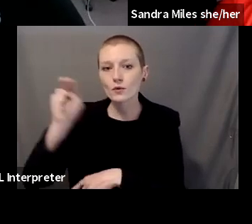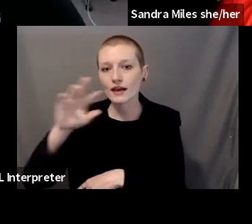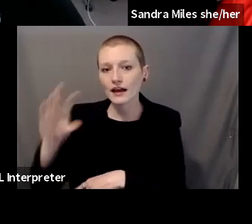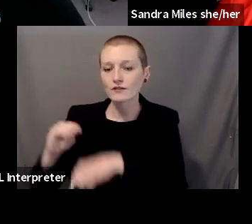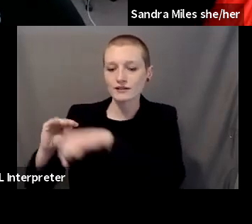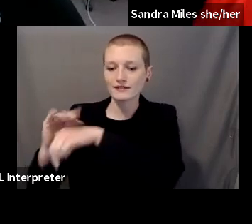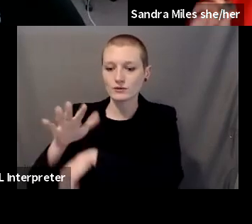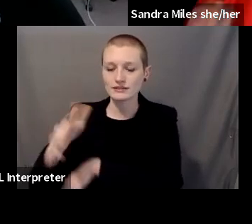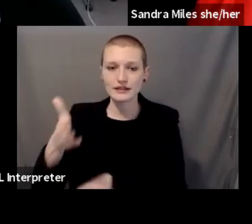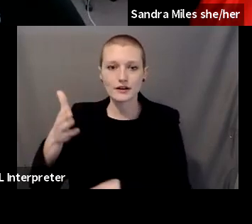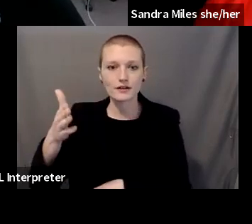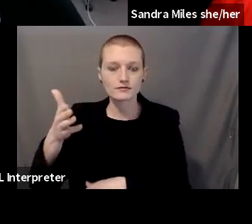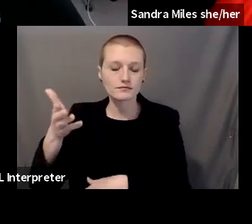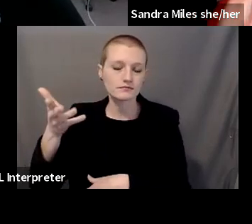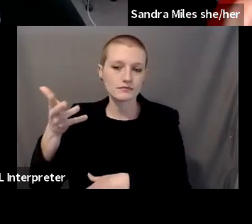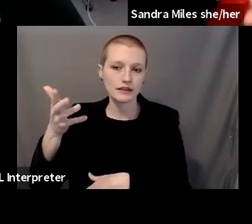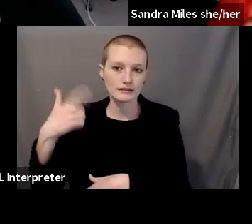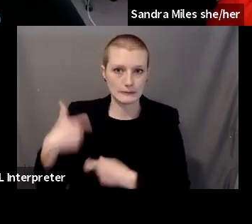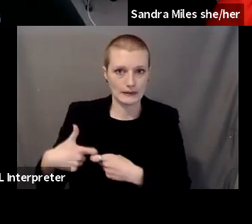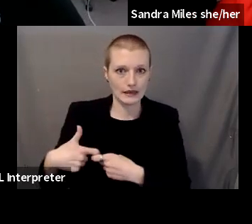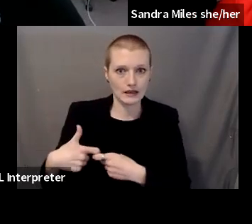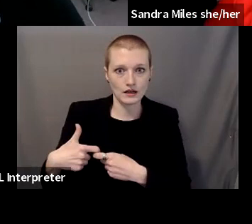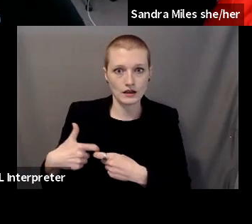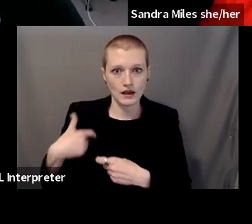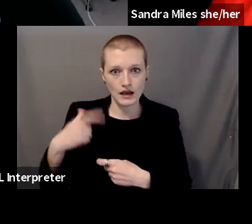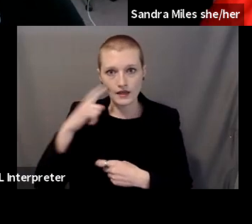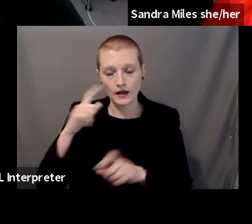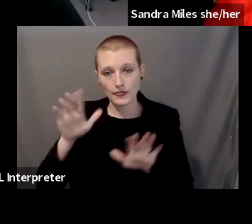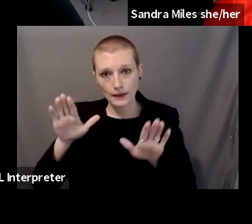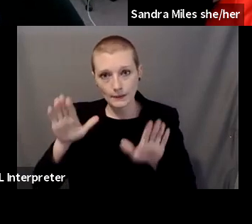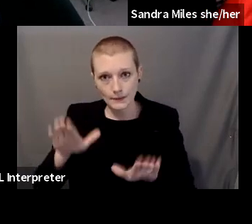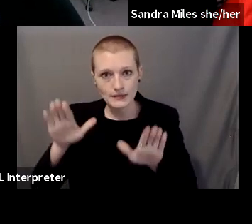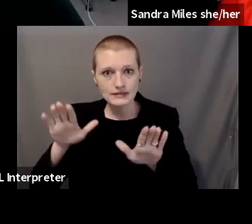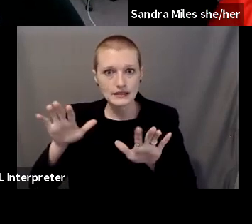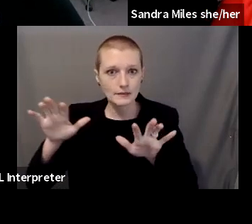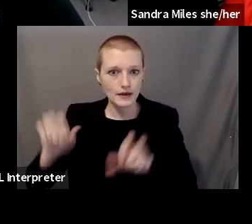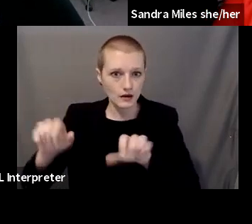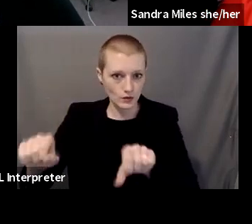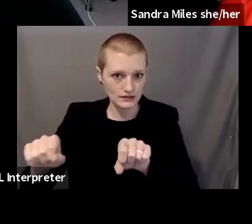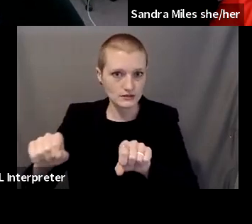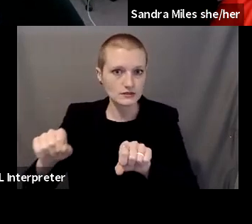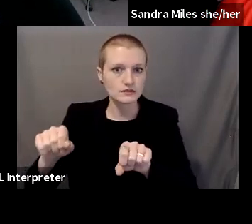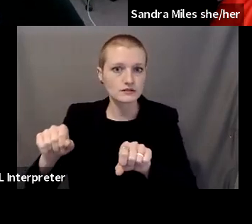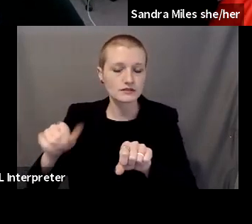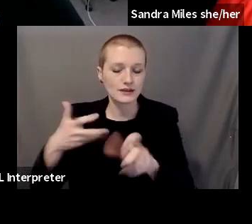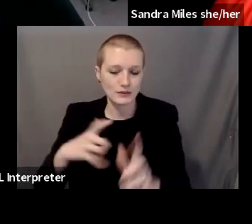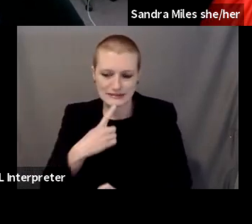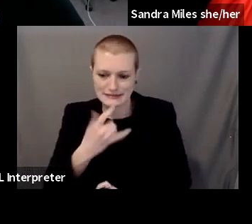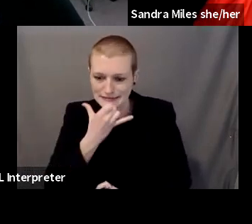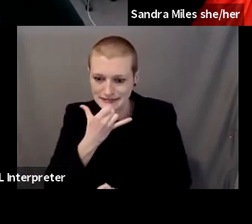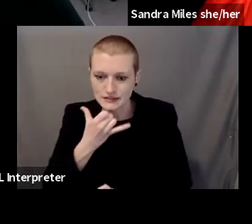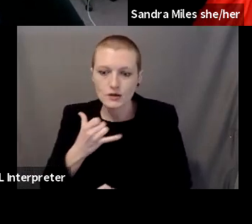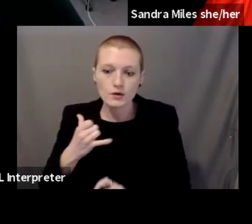Since I thought that the Muslim conquest, I don't want to say it incorrectly, were an invasive colonizing force